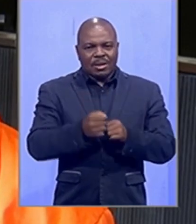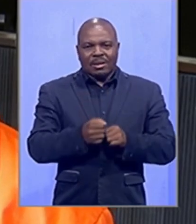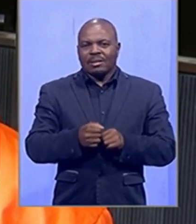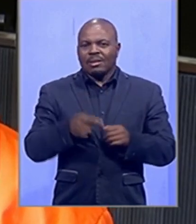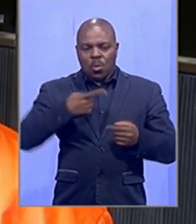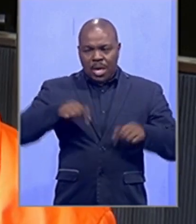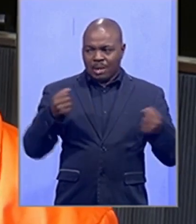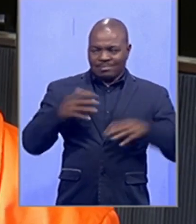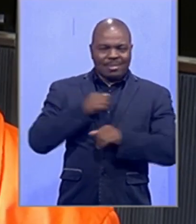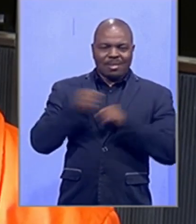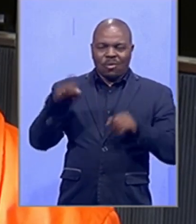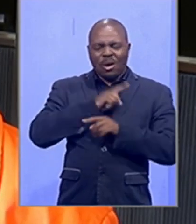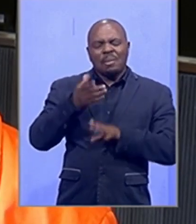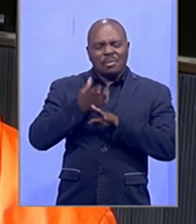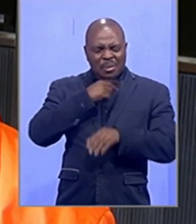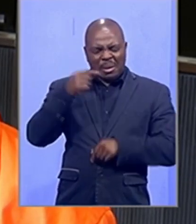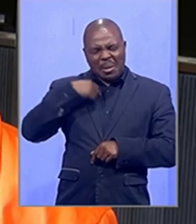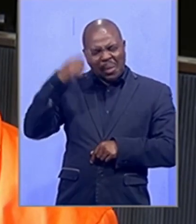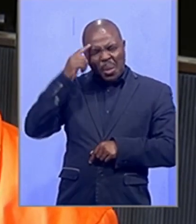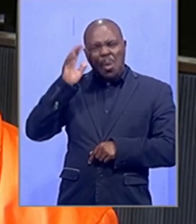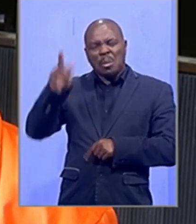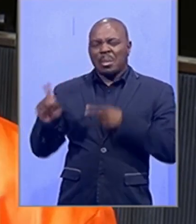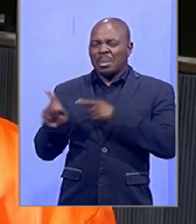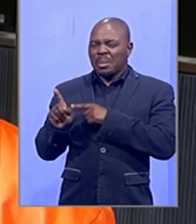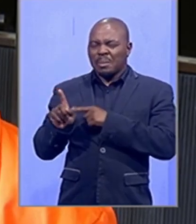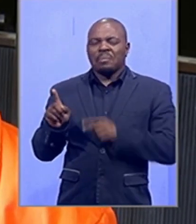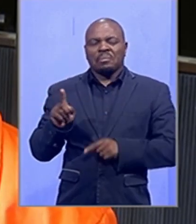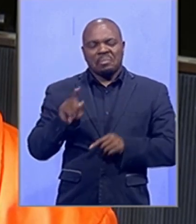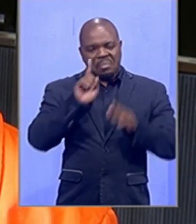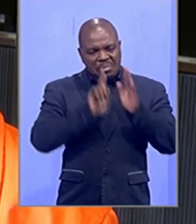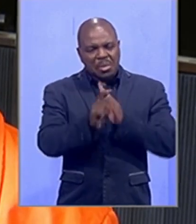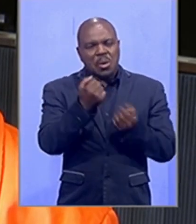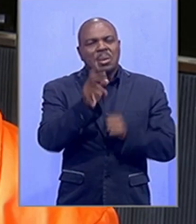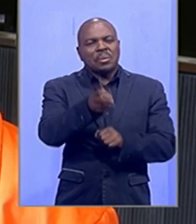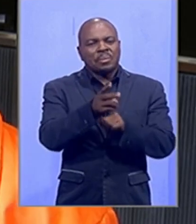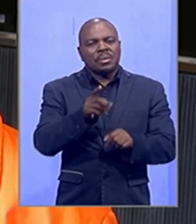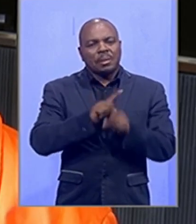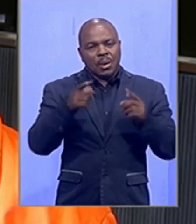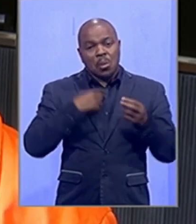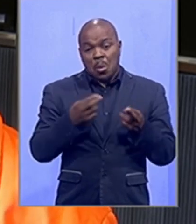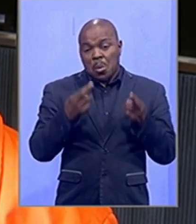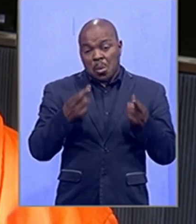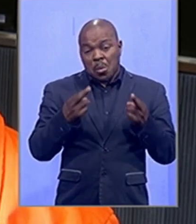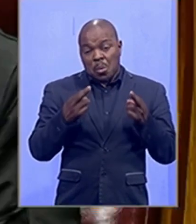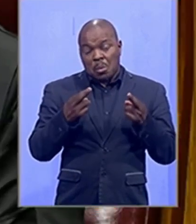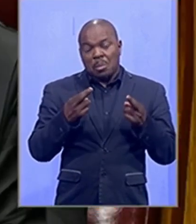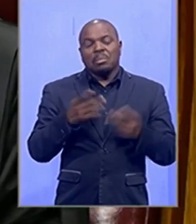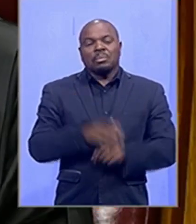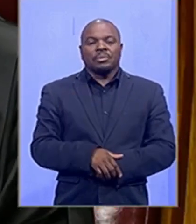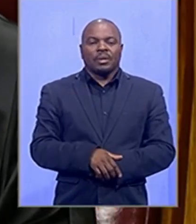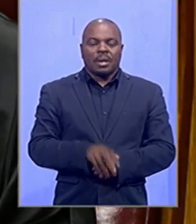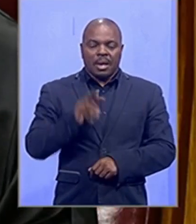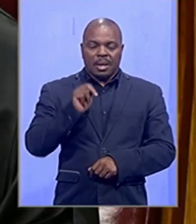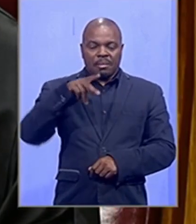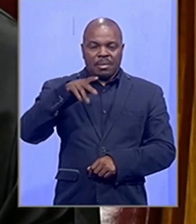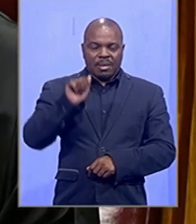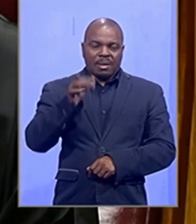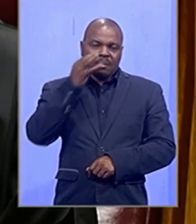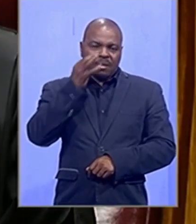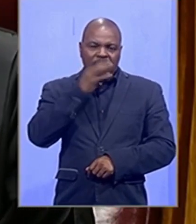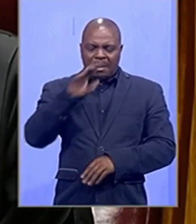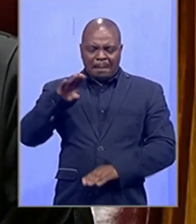as much of a surprise. However, we still had to just hold thumbs and pray harder. NPA ya re kotlhao